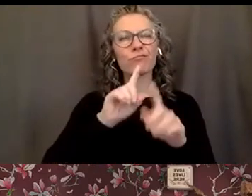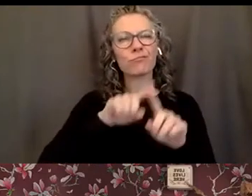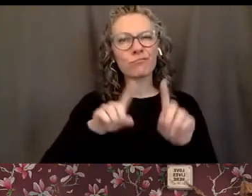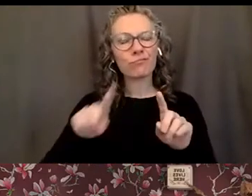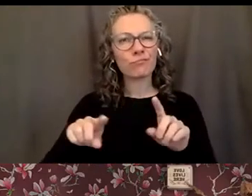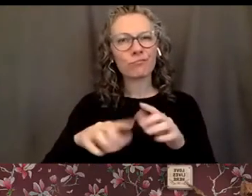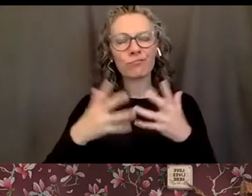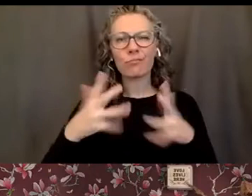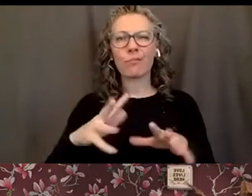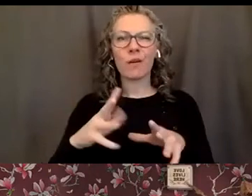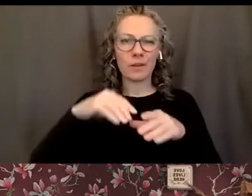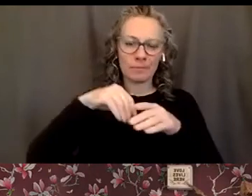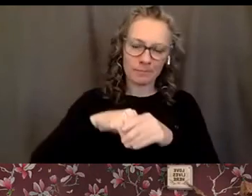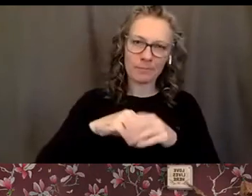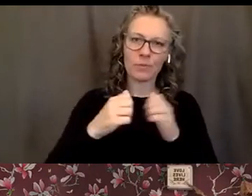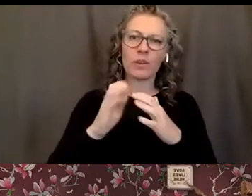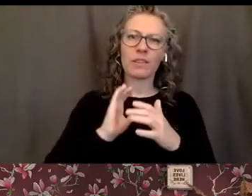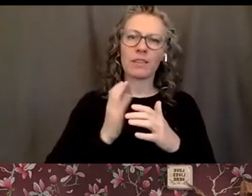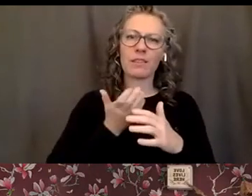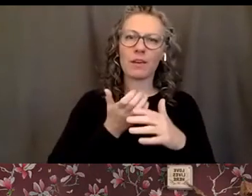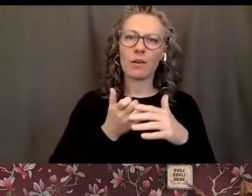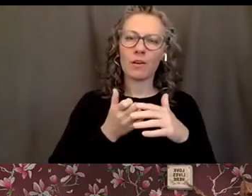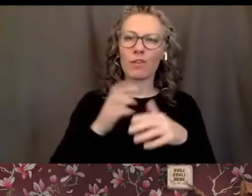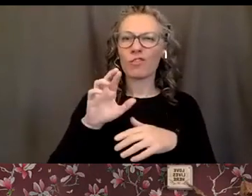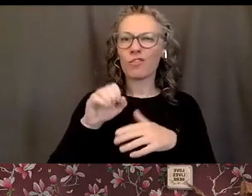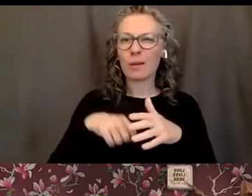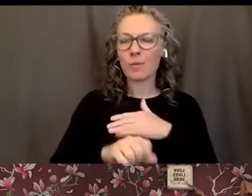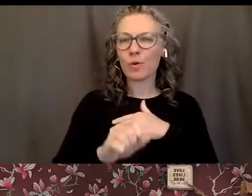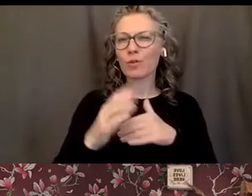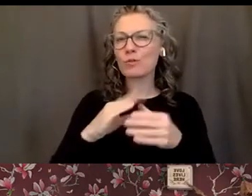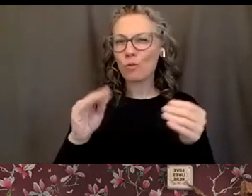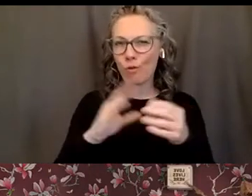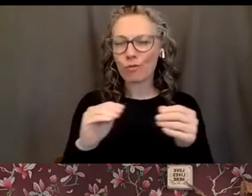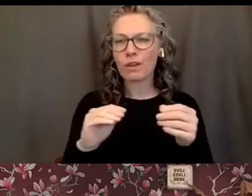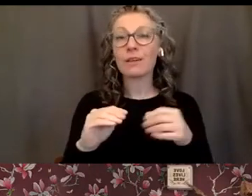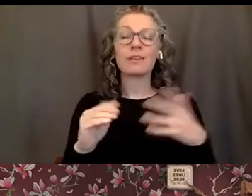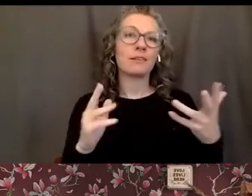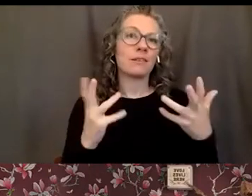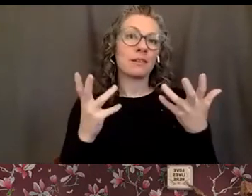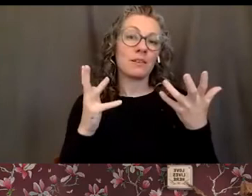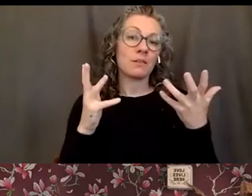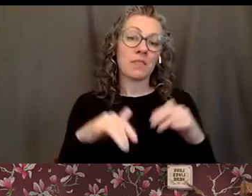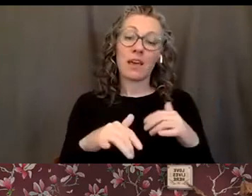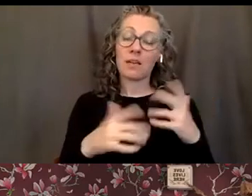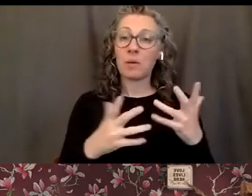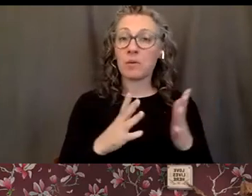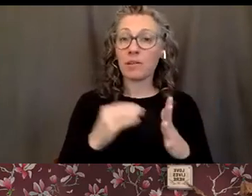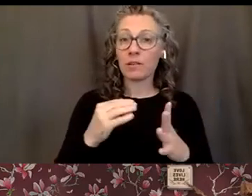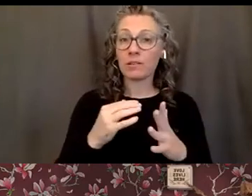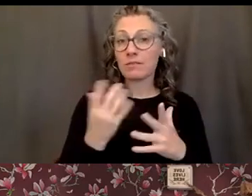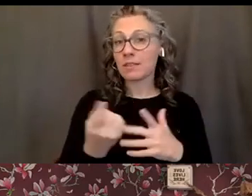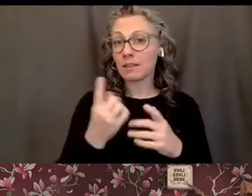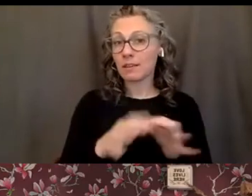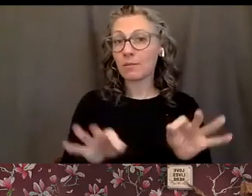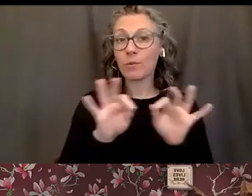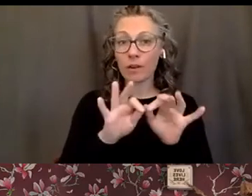into our reincarnation story. Perhaps by that we get to learn something very valuable. Now we could